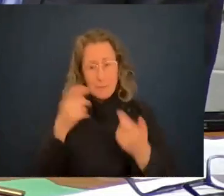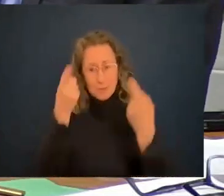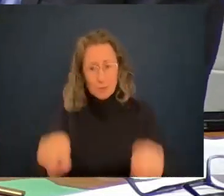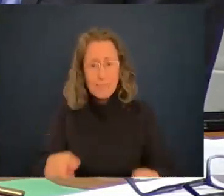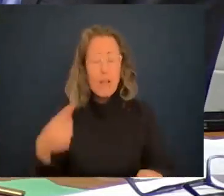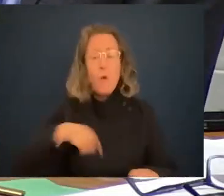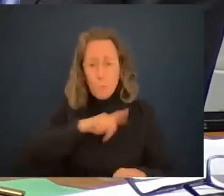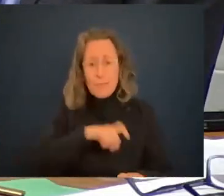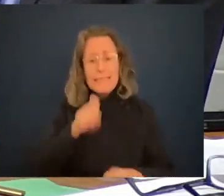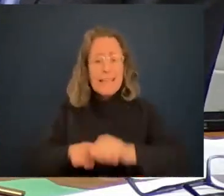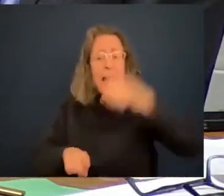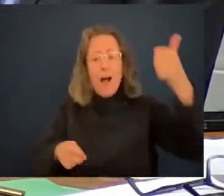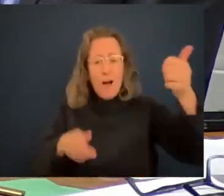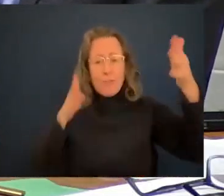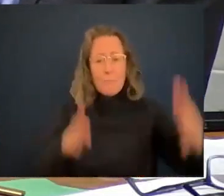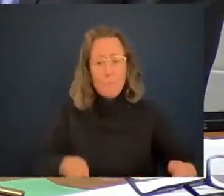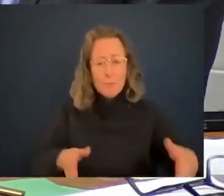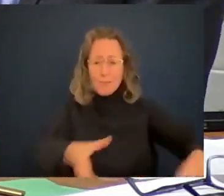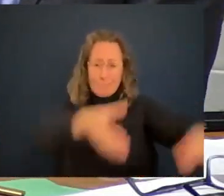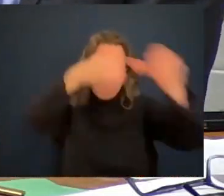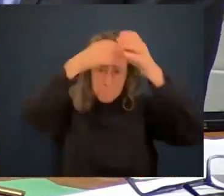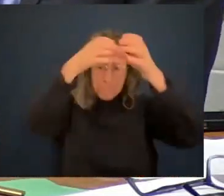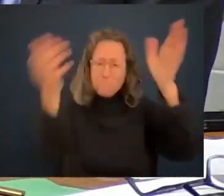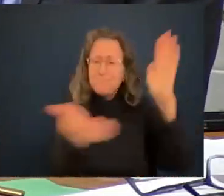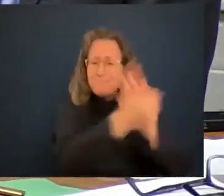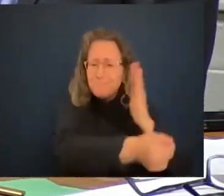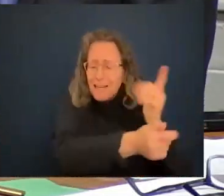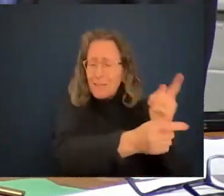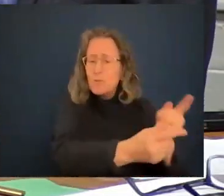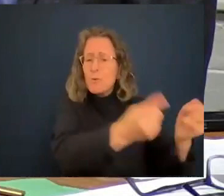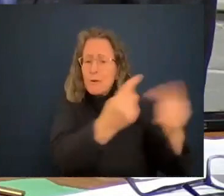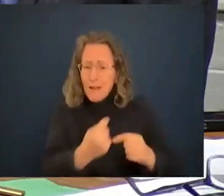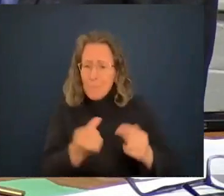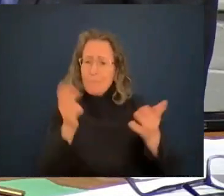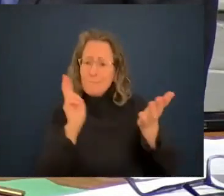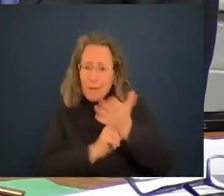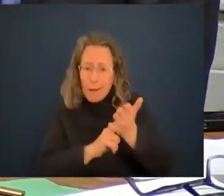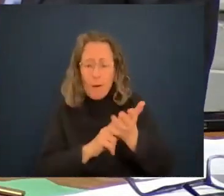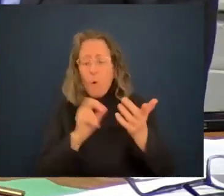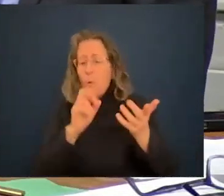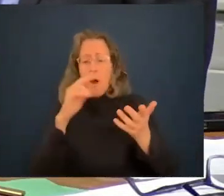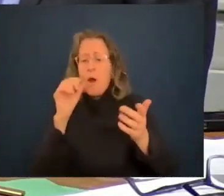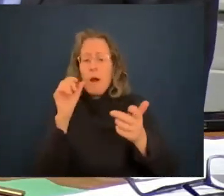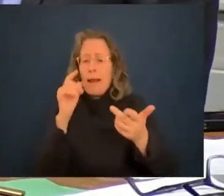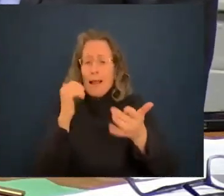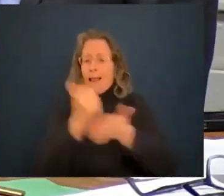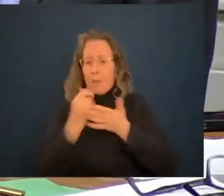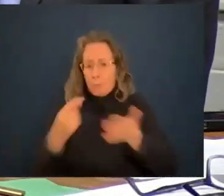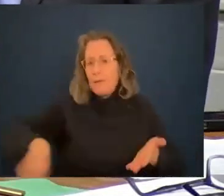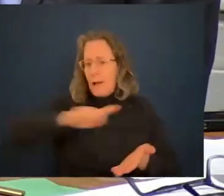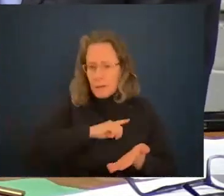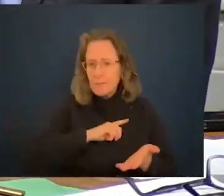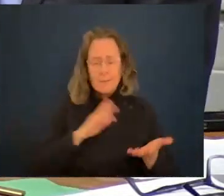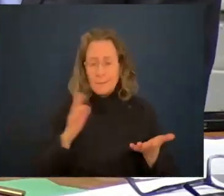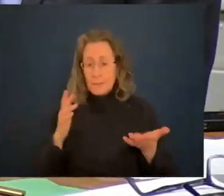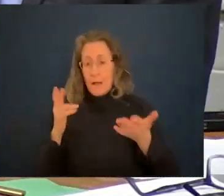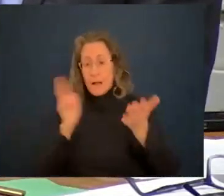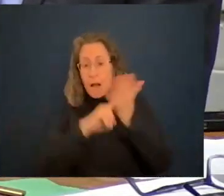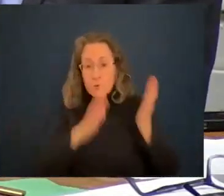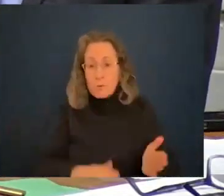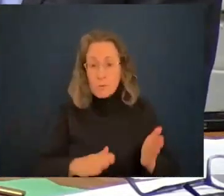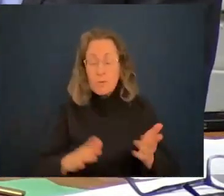expertise and how to do that and we should probably spend some of the money should to be a contractor should it be something more permanent